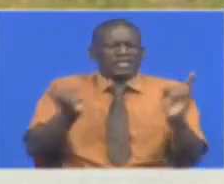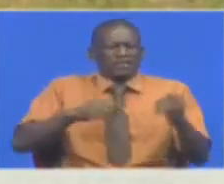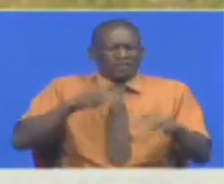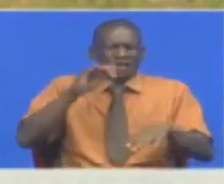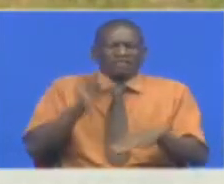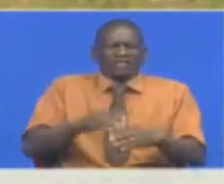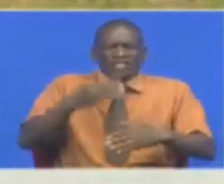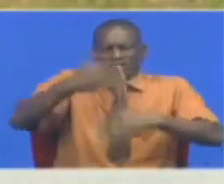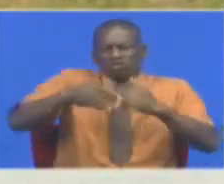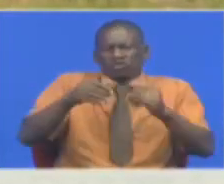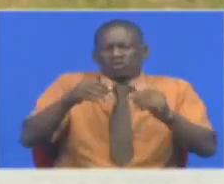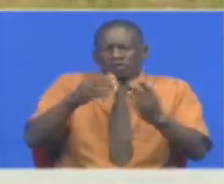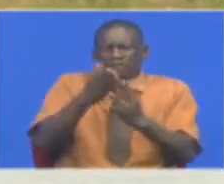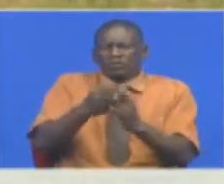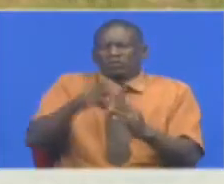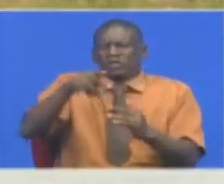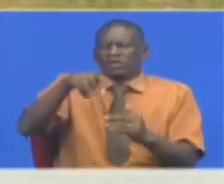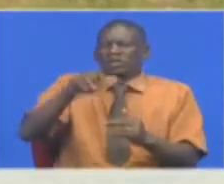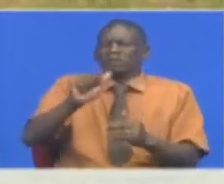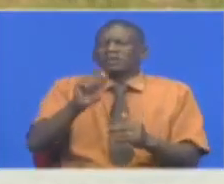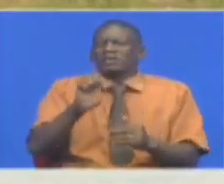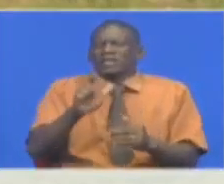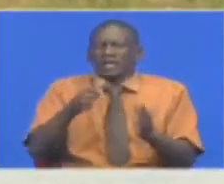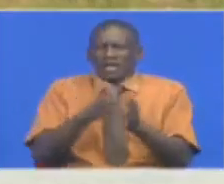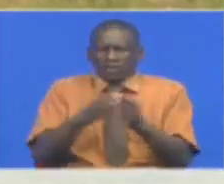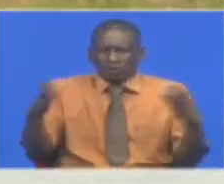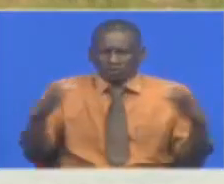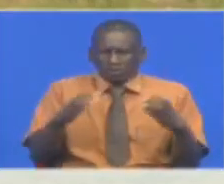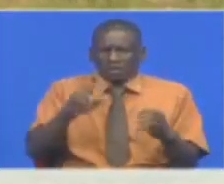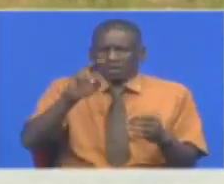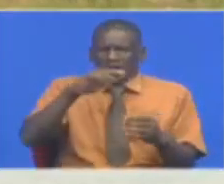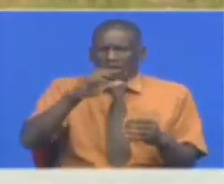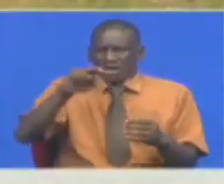the community. Bridget Ngana, NTV, Solai, Nakuru County.